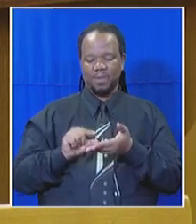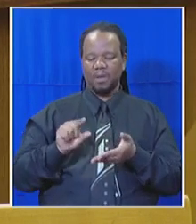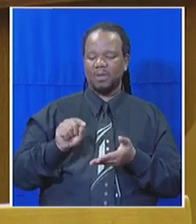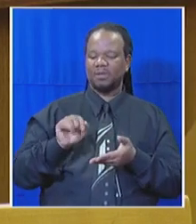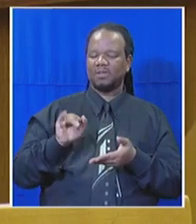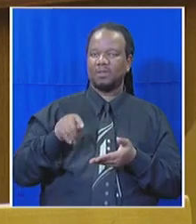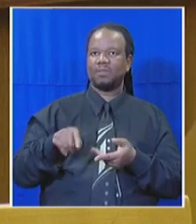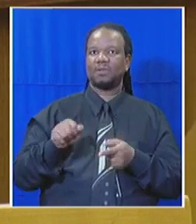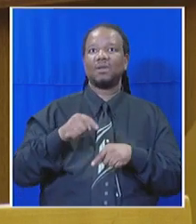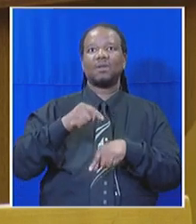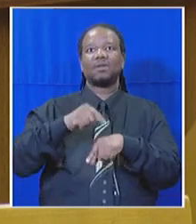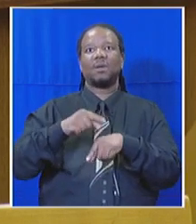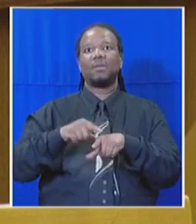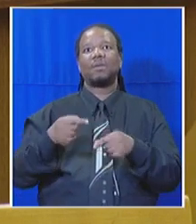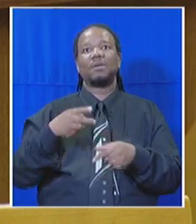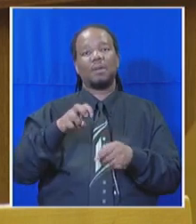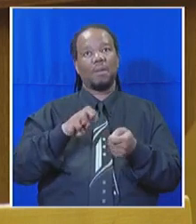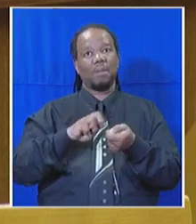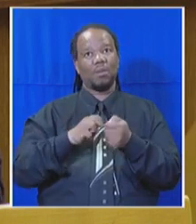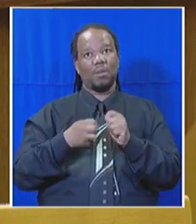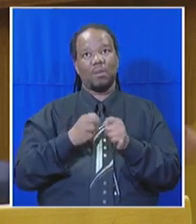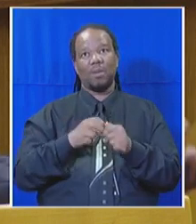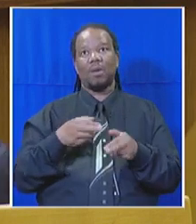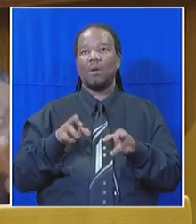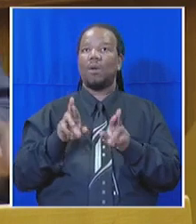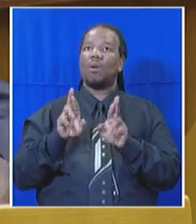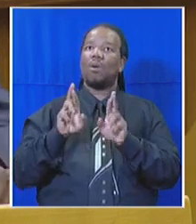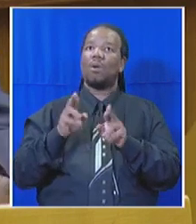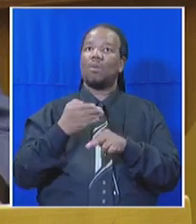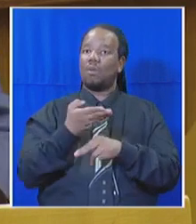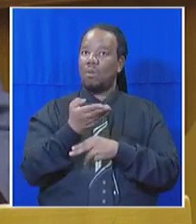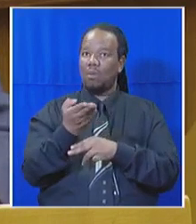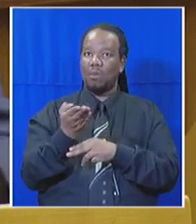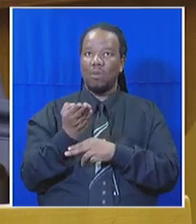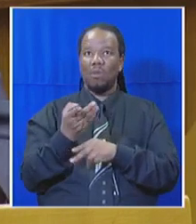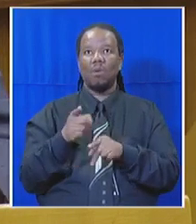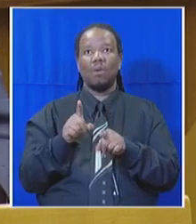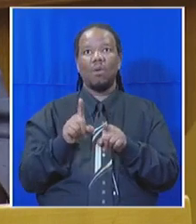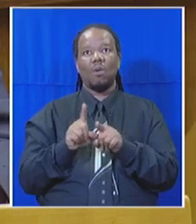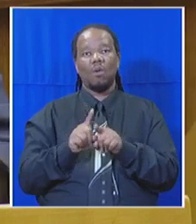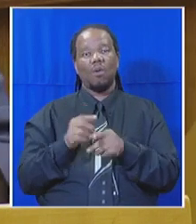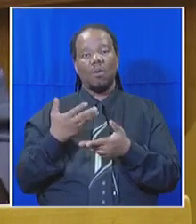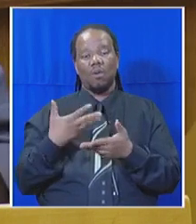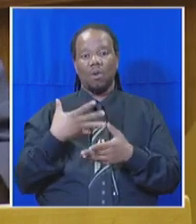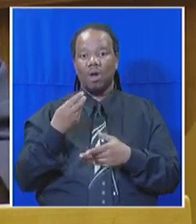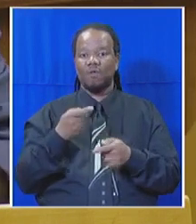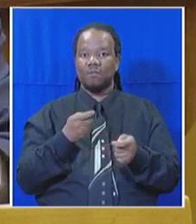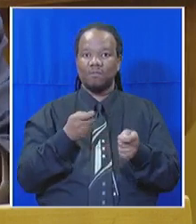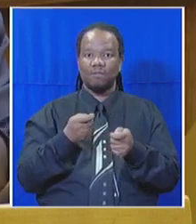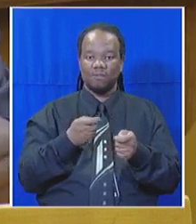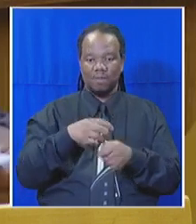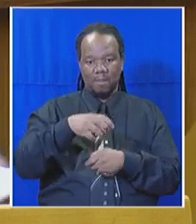Madisha, your given. time has Now, that's a expired. major problem, and I hope those of us who Your own time has expired. institutions such as